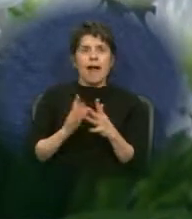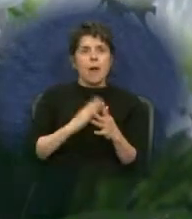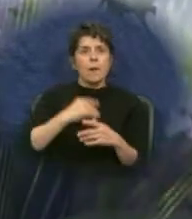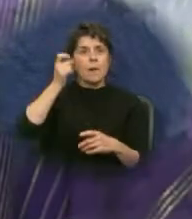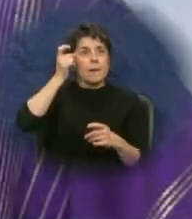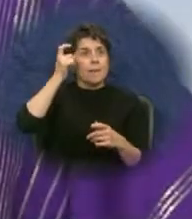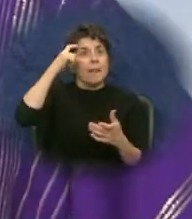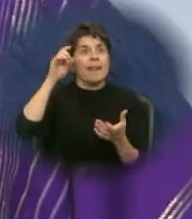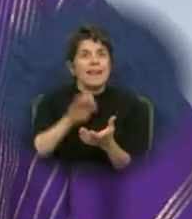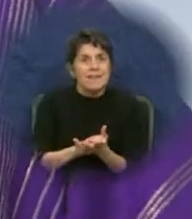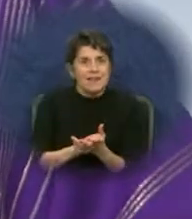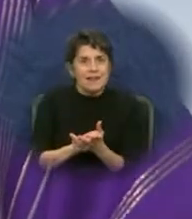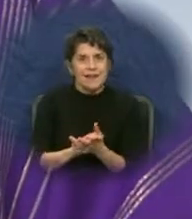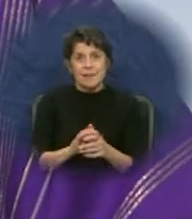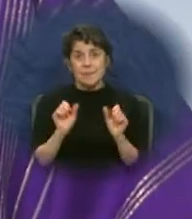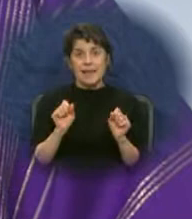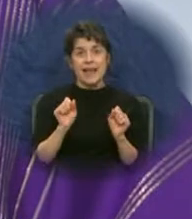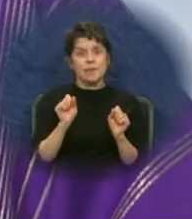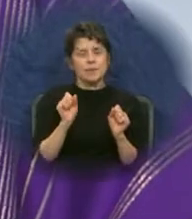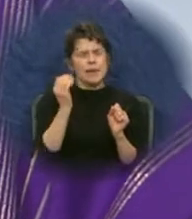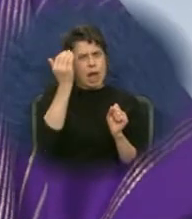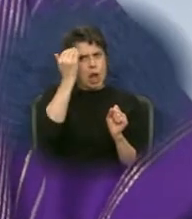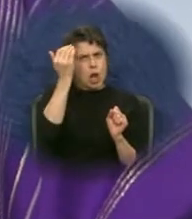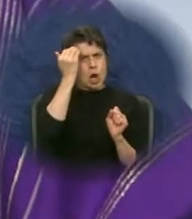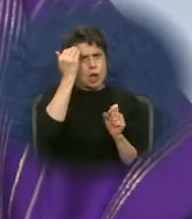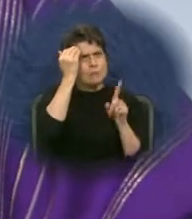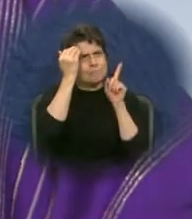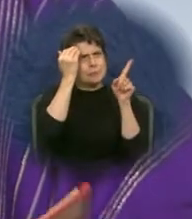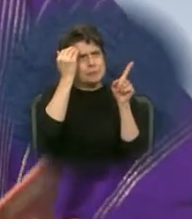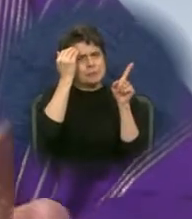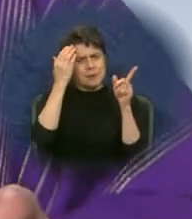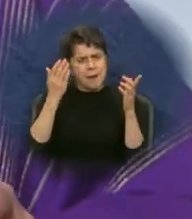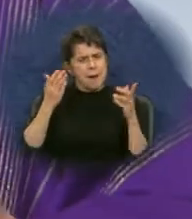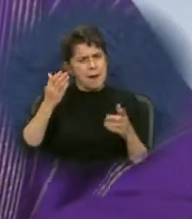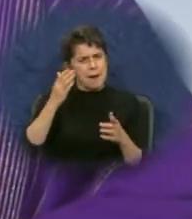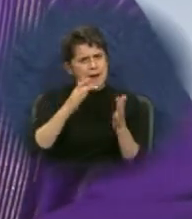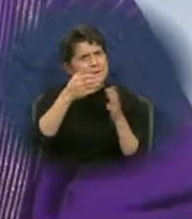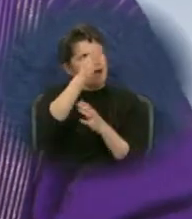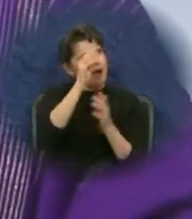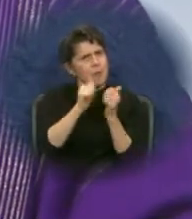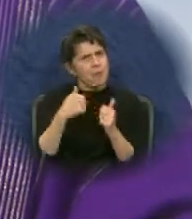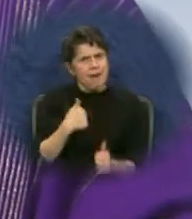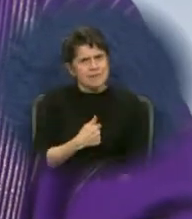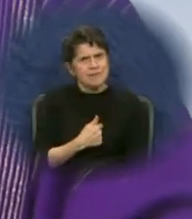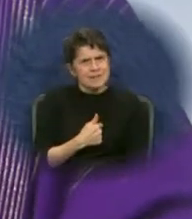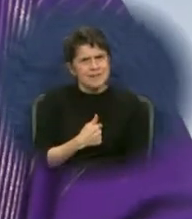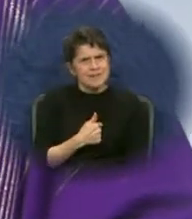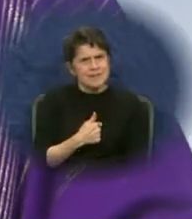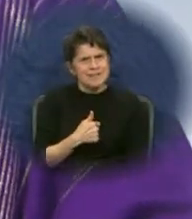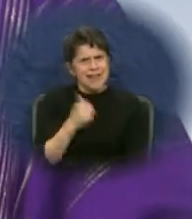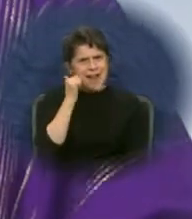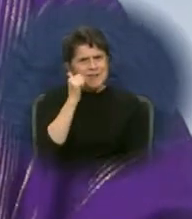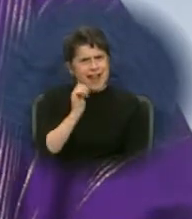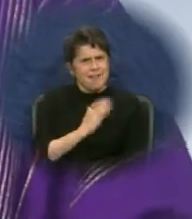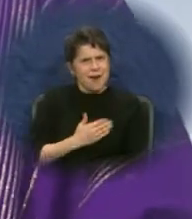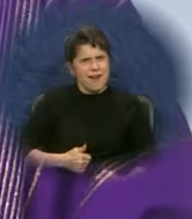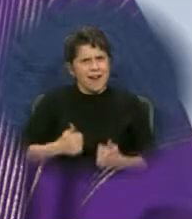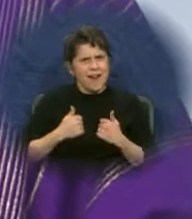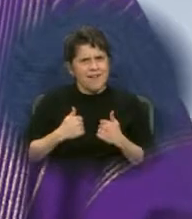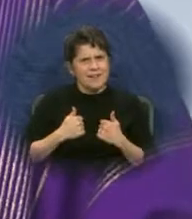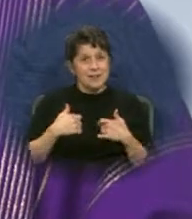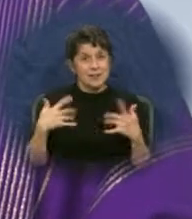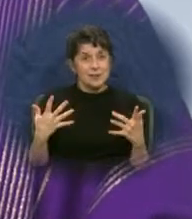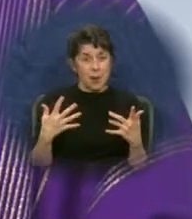to be more alert to the very presence of God in our everyday lives. And so as everything changed with